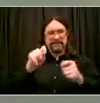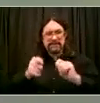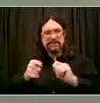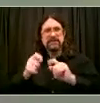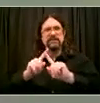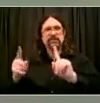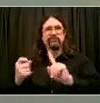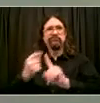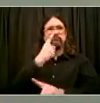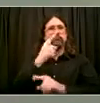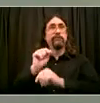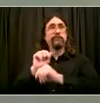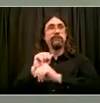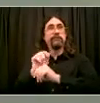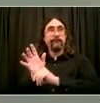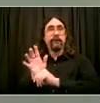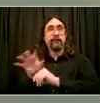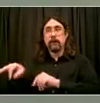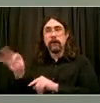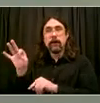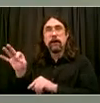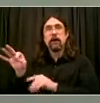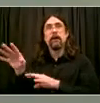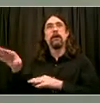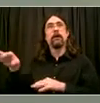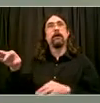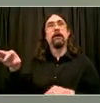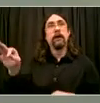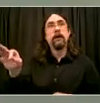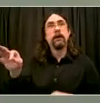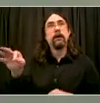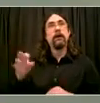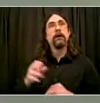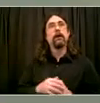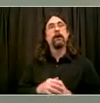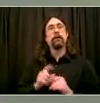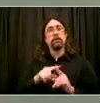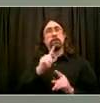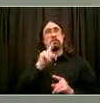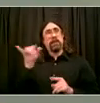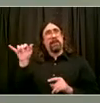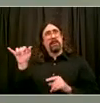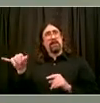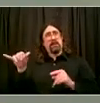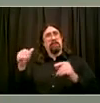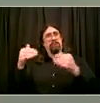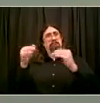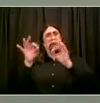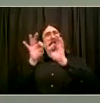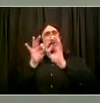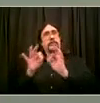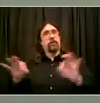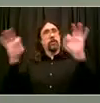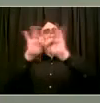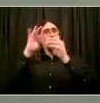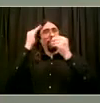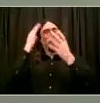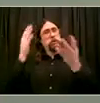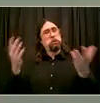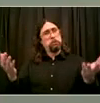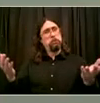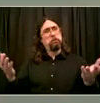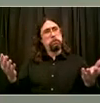we're really in a race against the virus to get people vaccinated as fast as possible. And while those of us, waiting to get vaccinated, wait